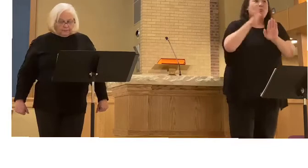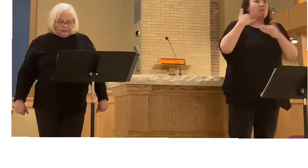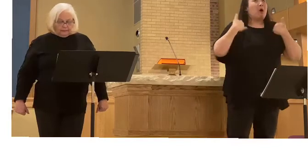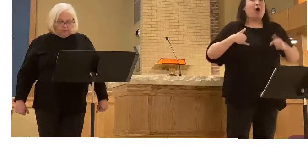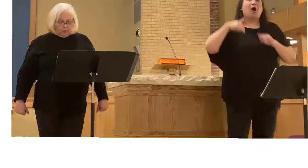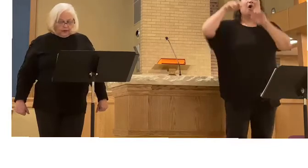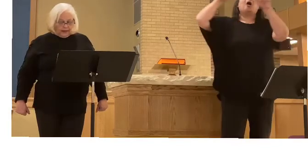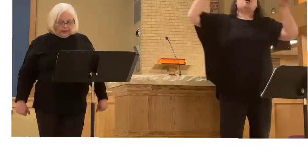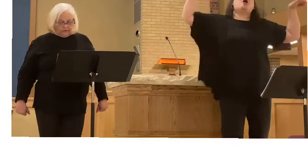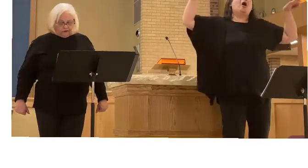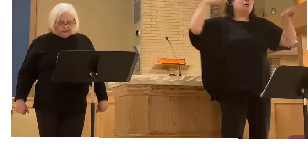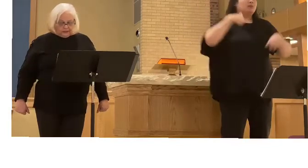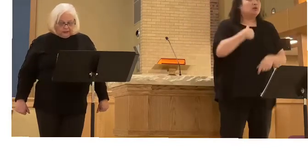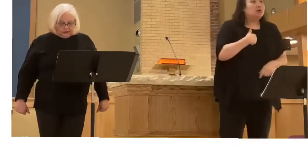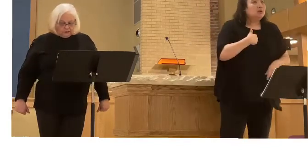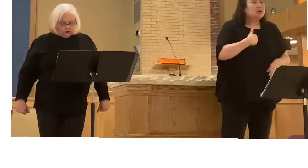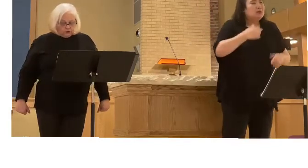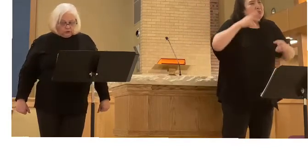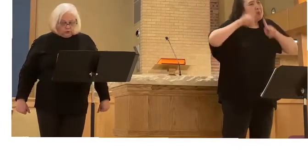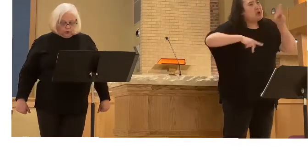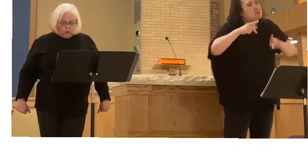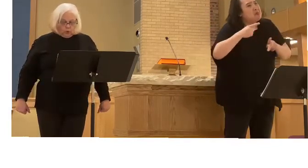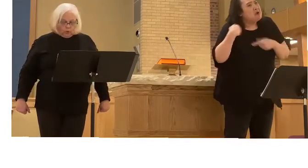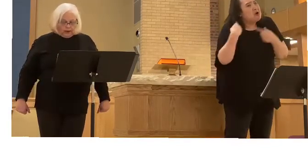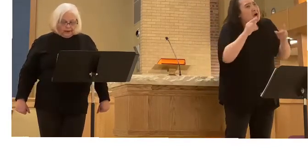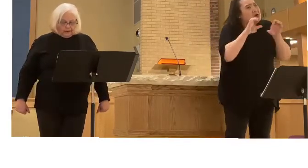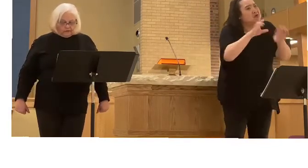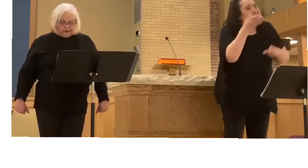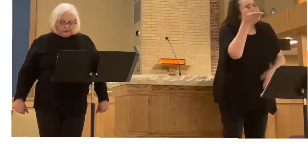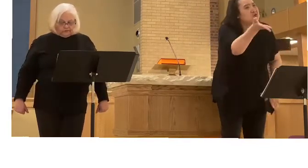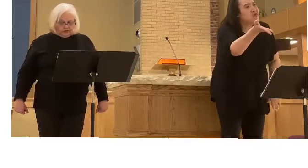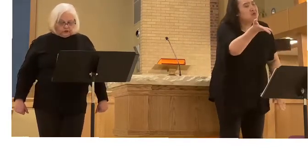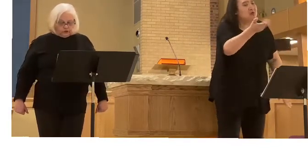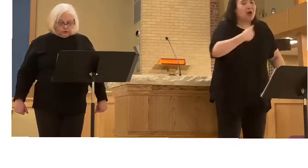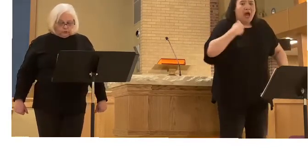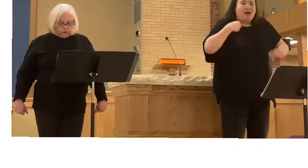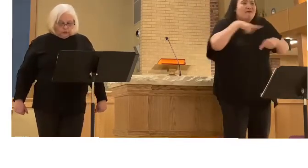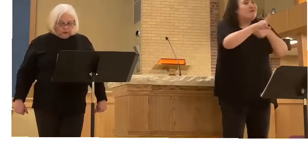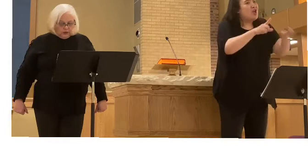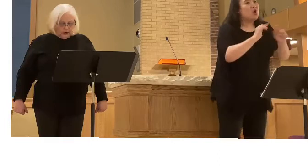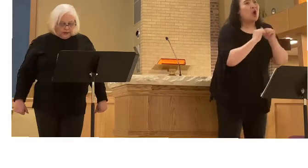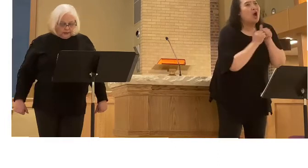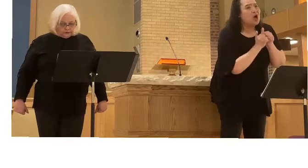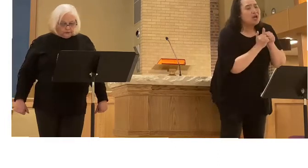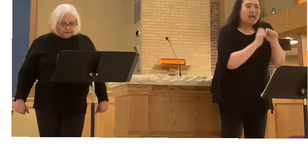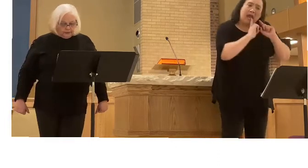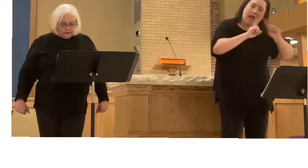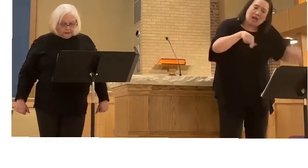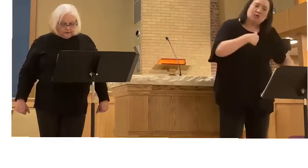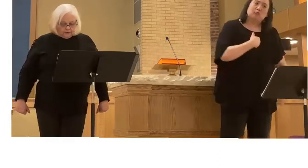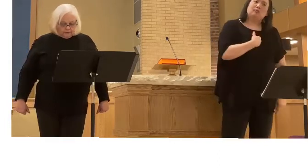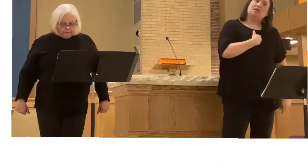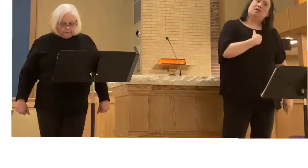My people, what have I done to you, or in what have I offended you? Answer me.